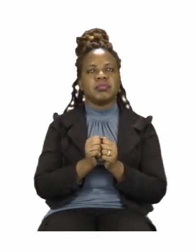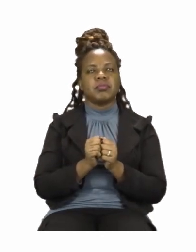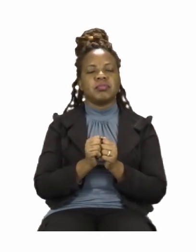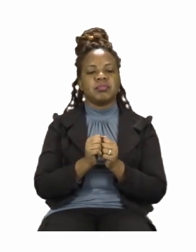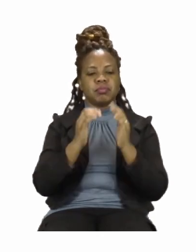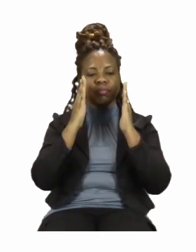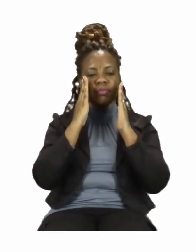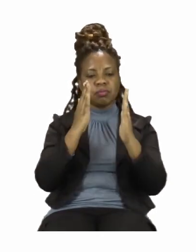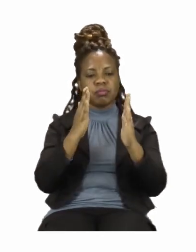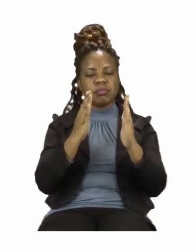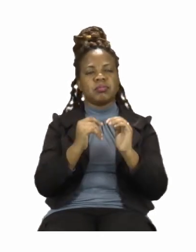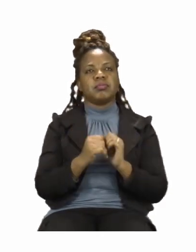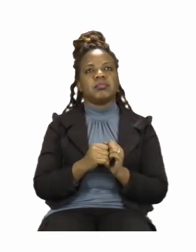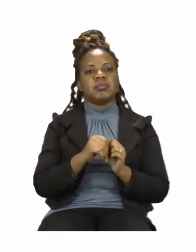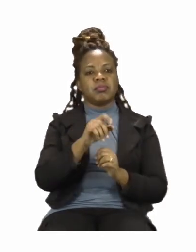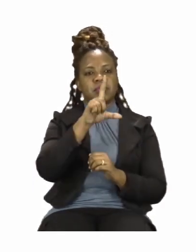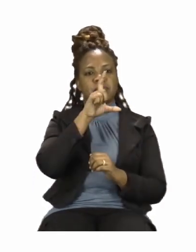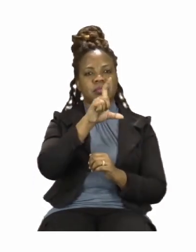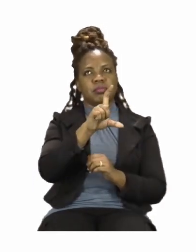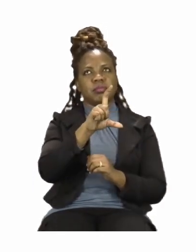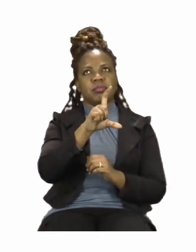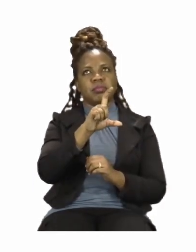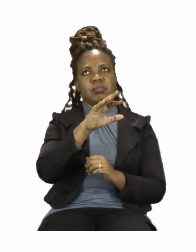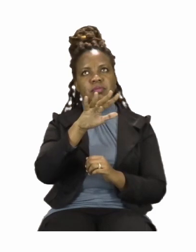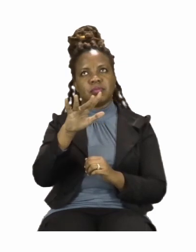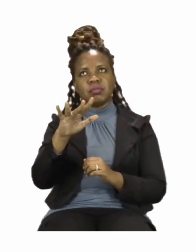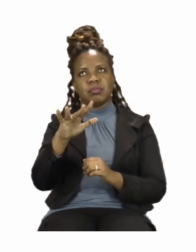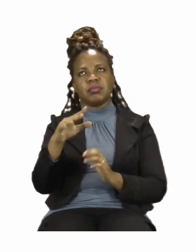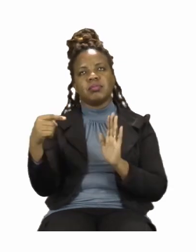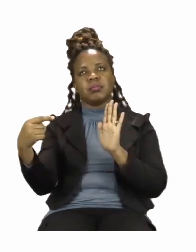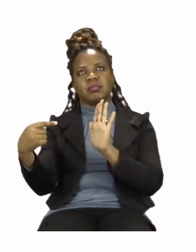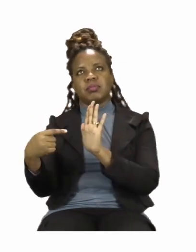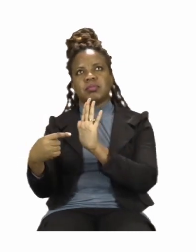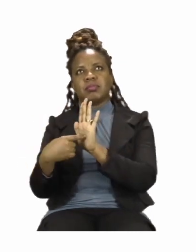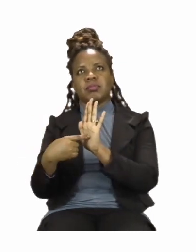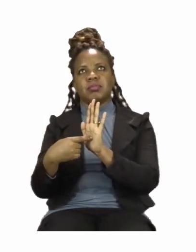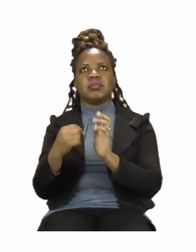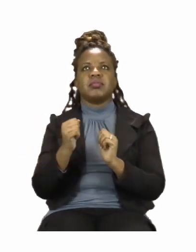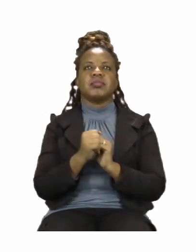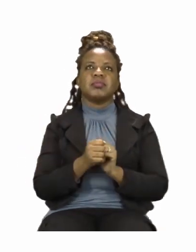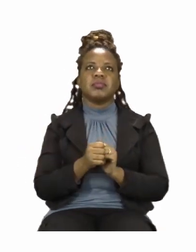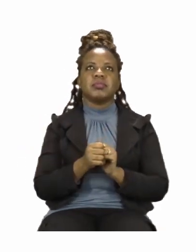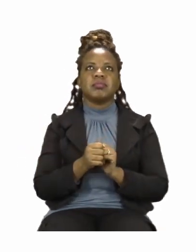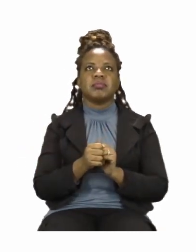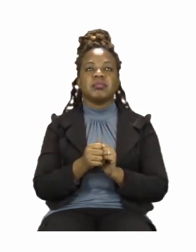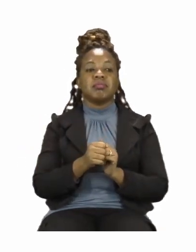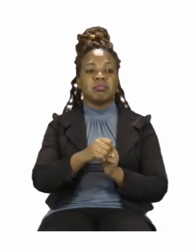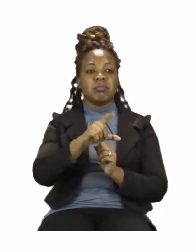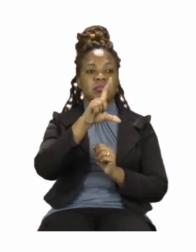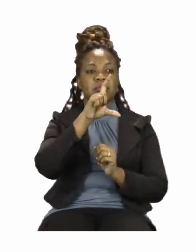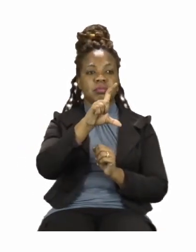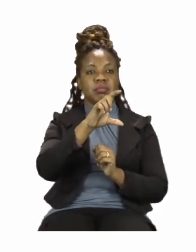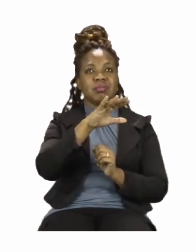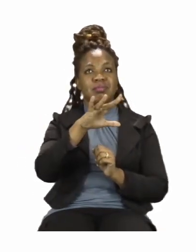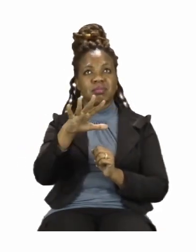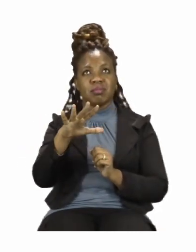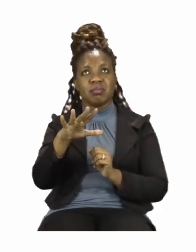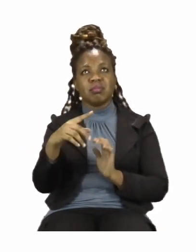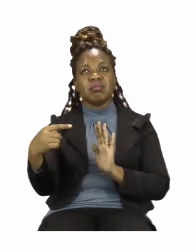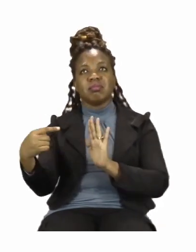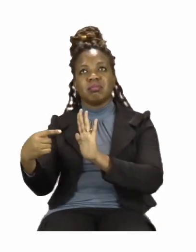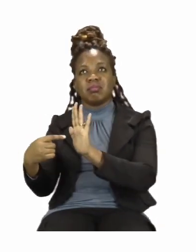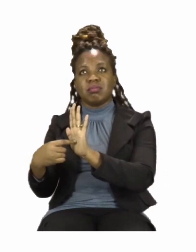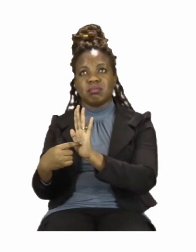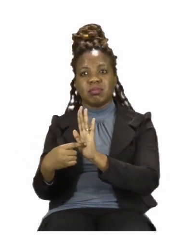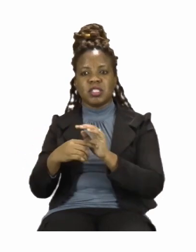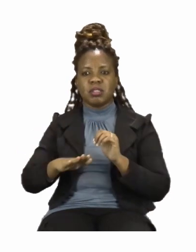full stop. Now, the capital letter and the full stop are the basics of punctuation, which means